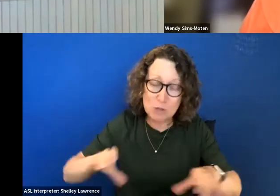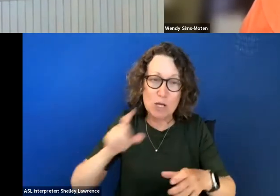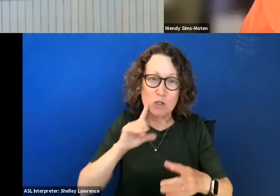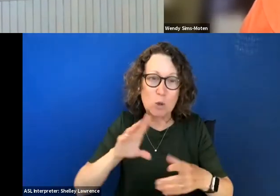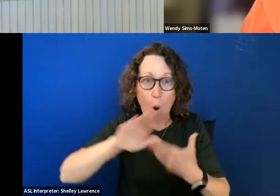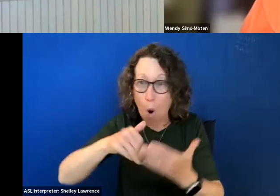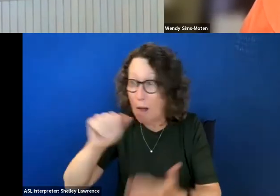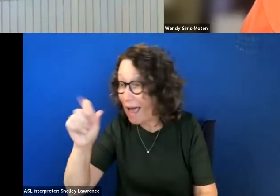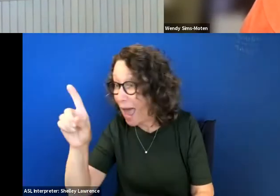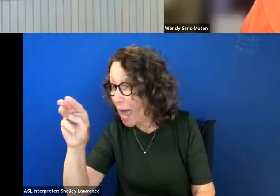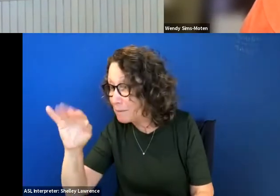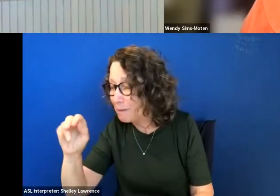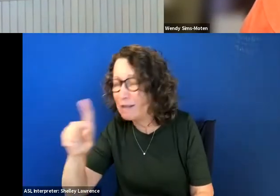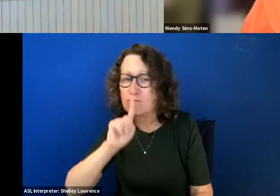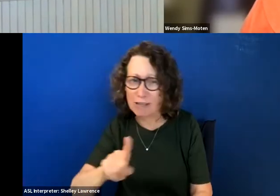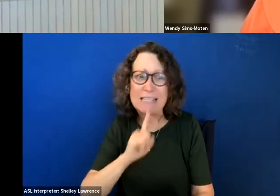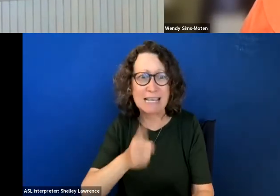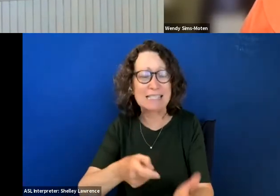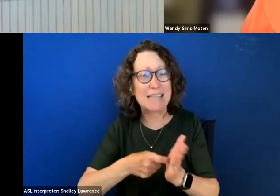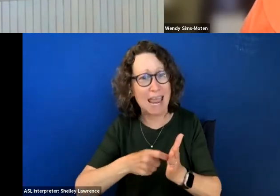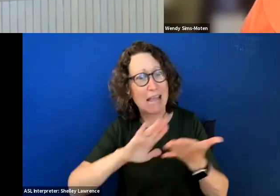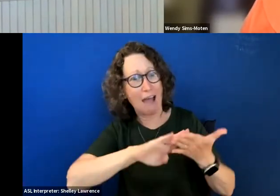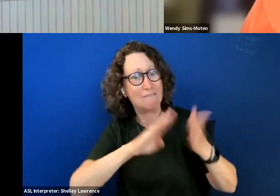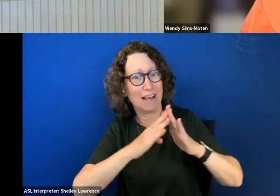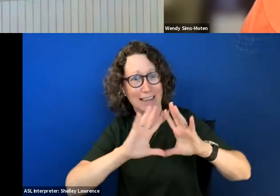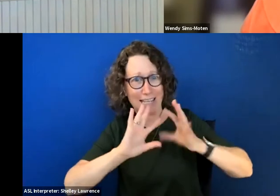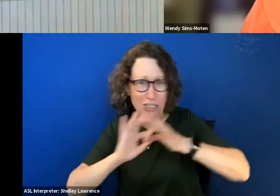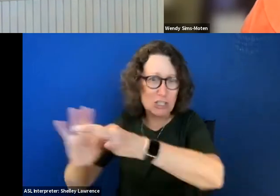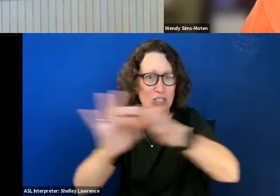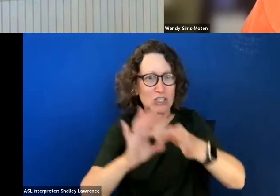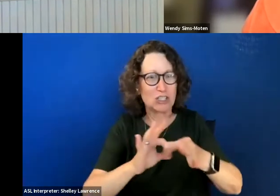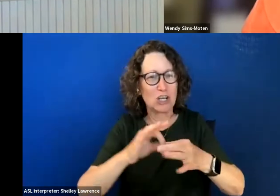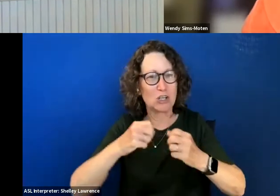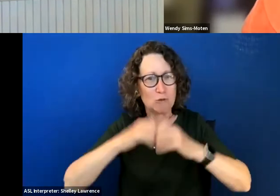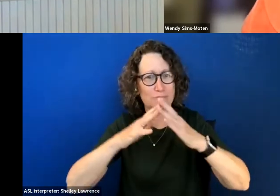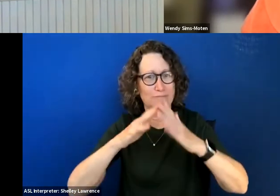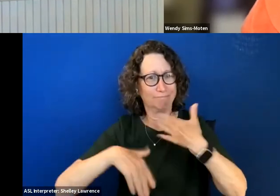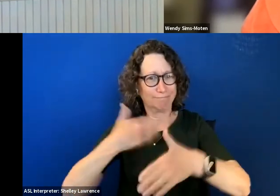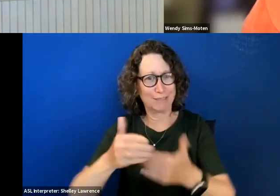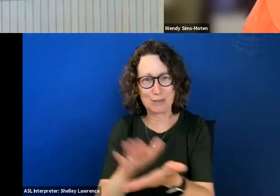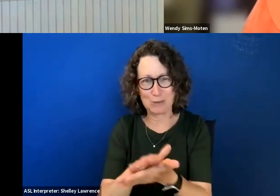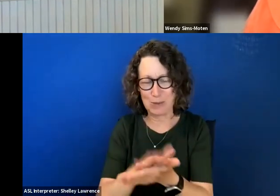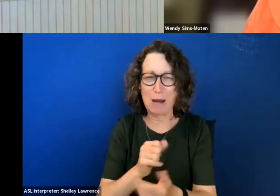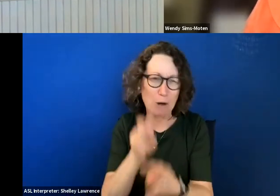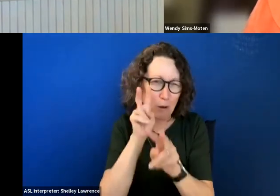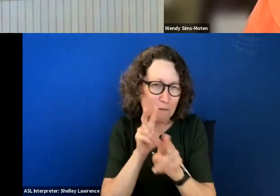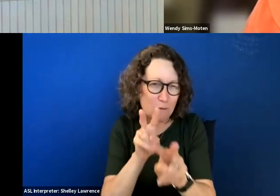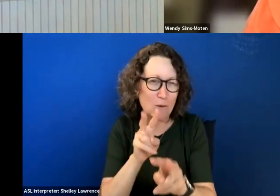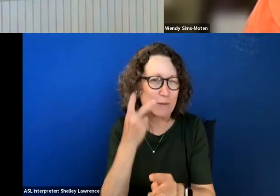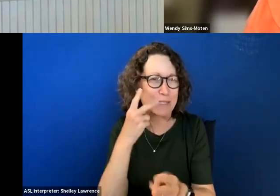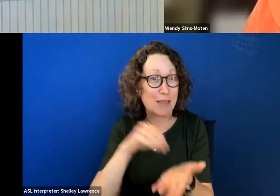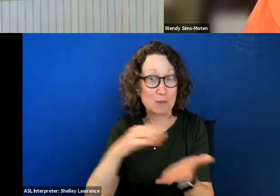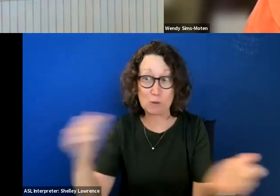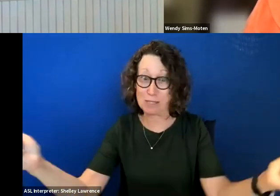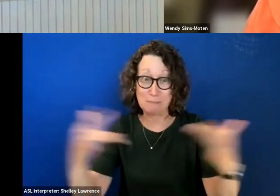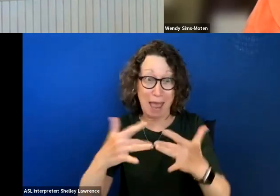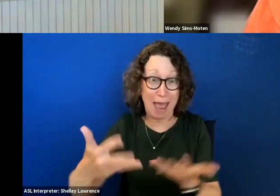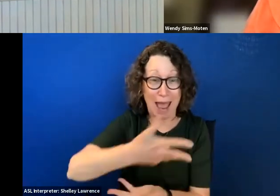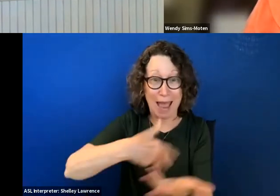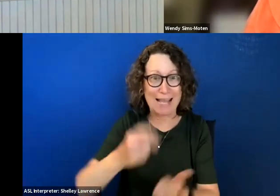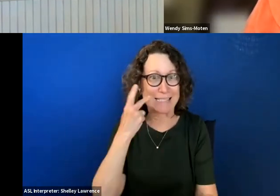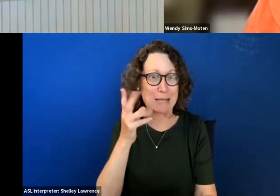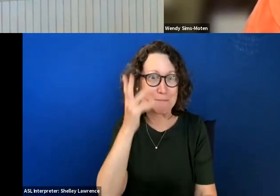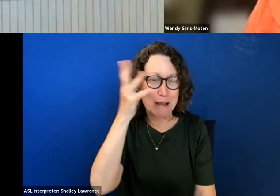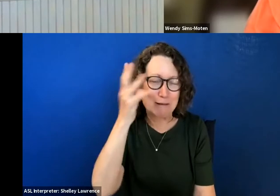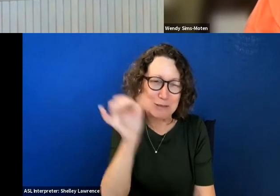admin. It really takes a village to get school going, and we're looking forward to seeing the students back and seeing the parents back